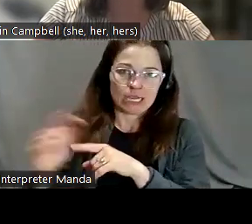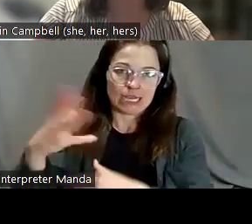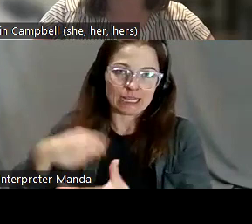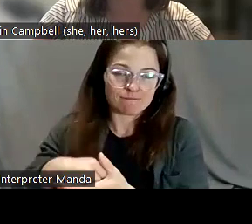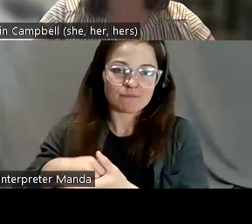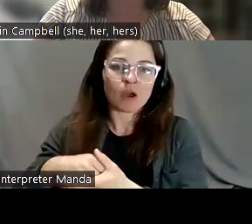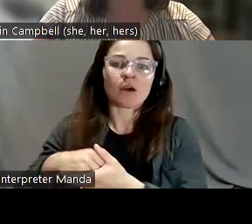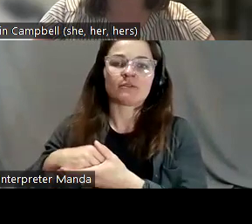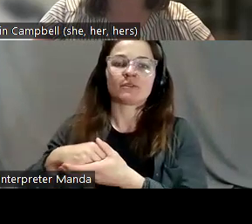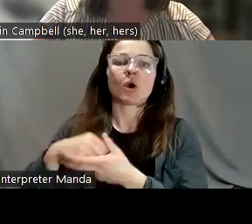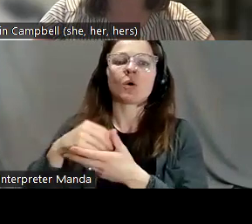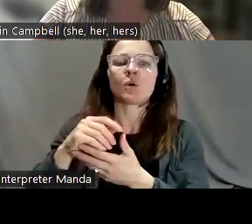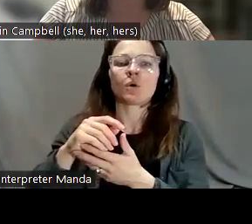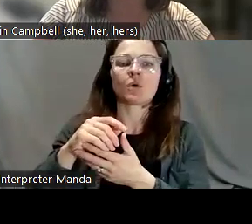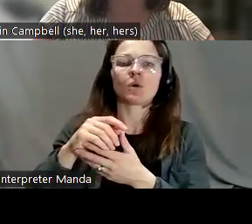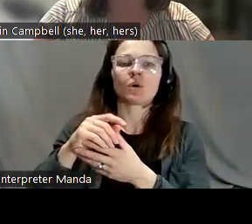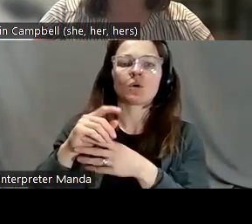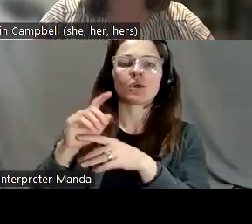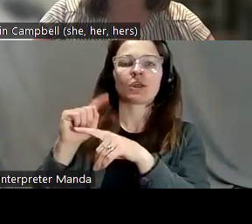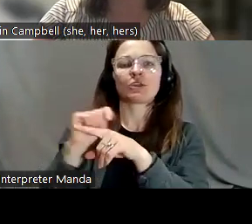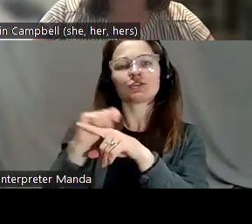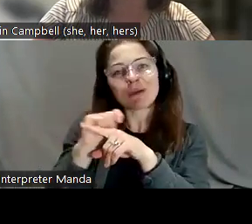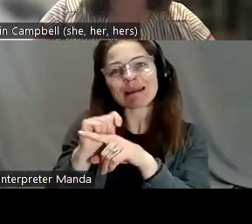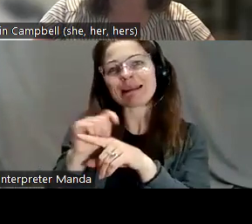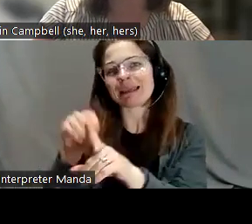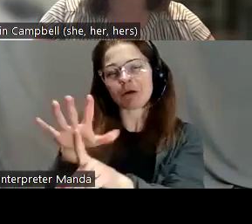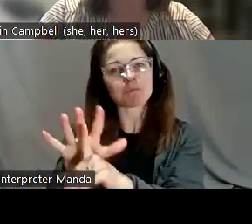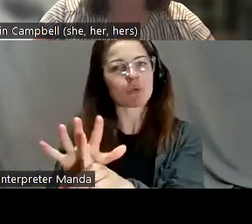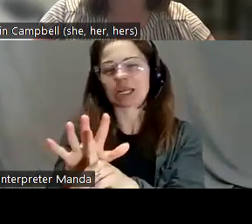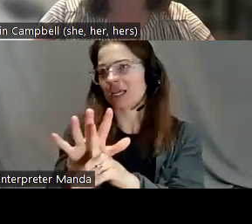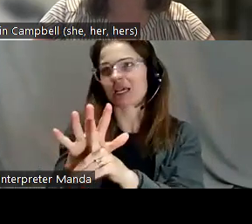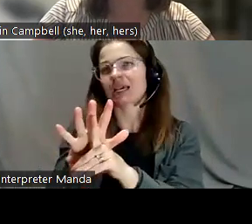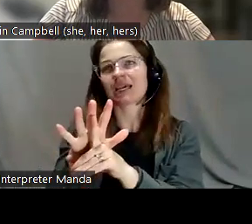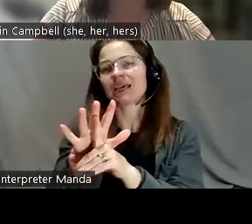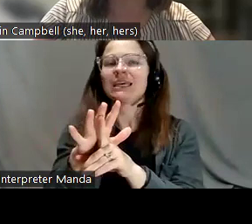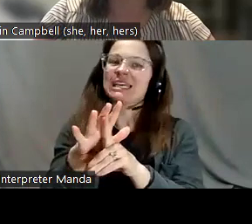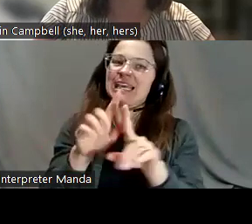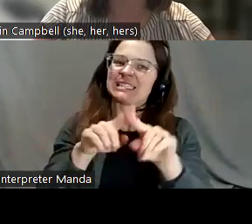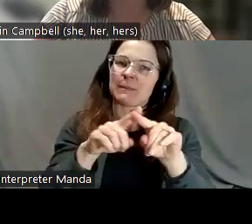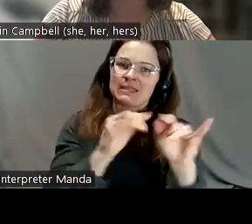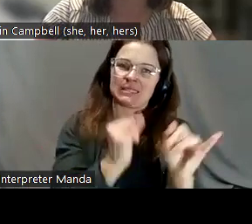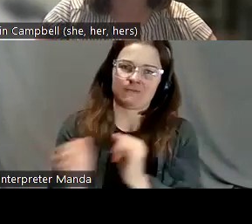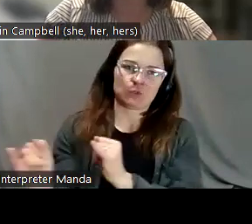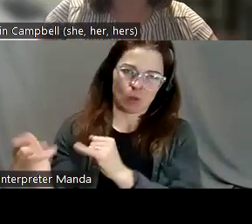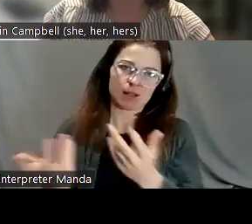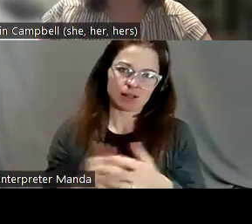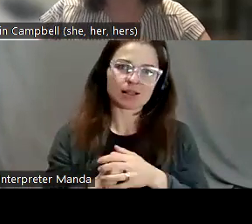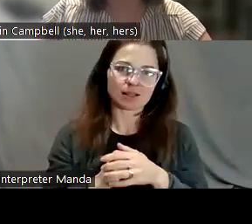training is the onboarding and training varies from individual to individual in some cases.